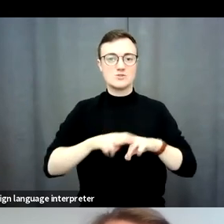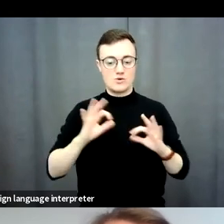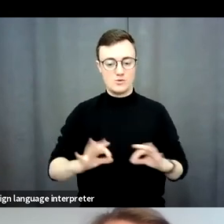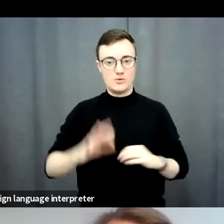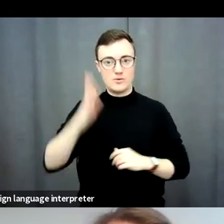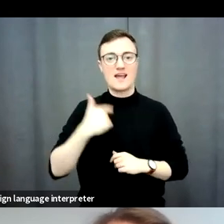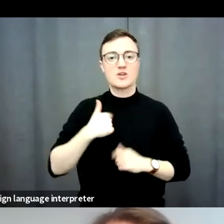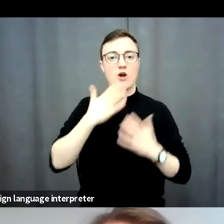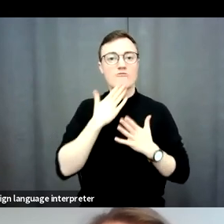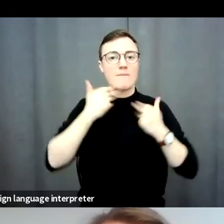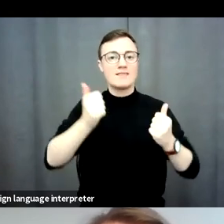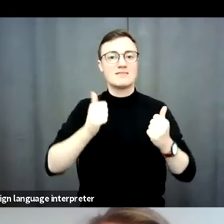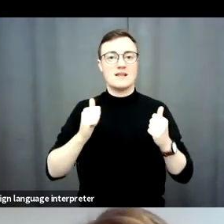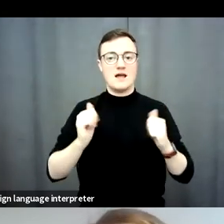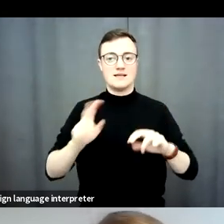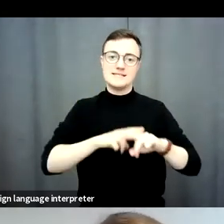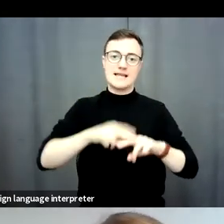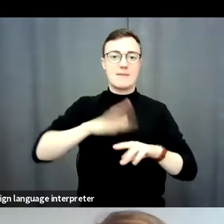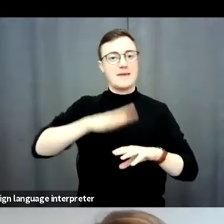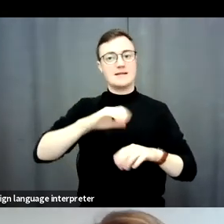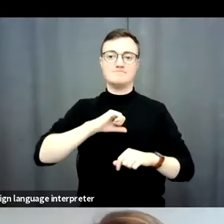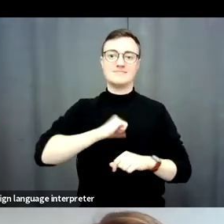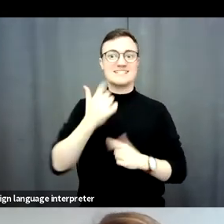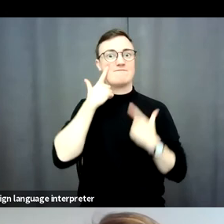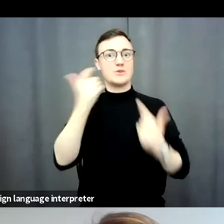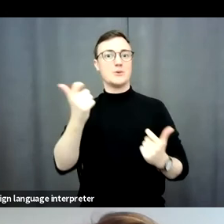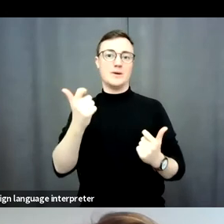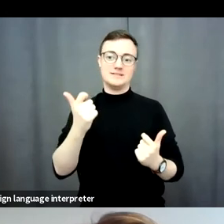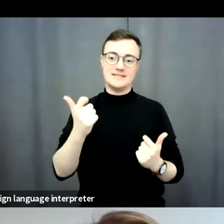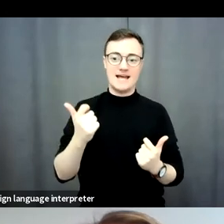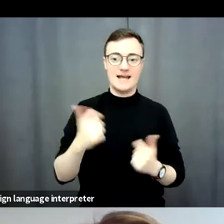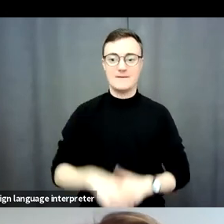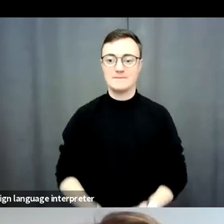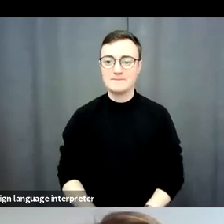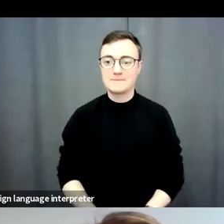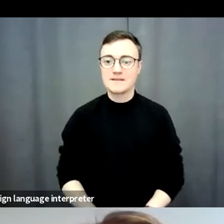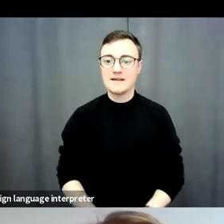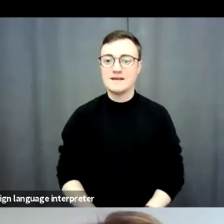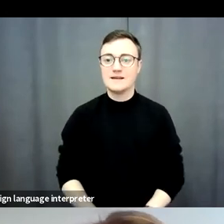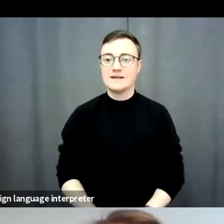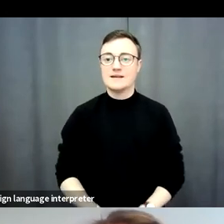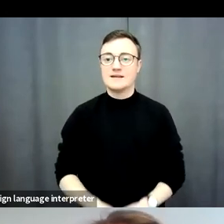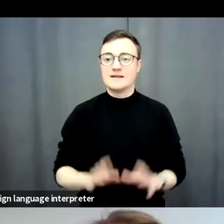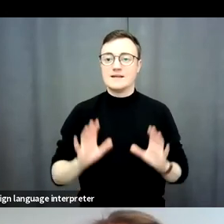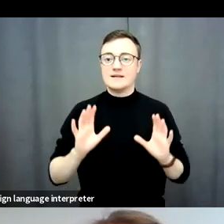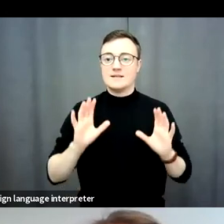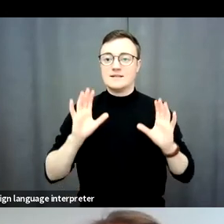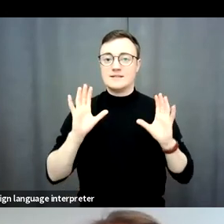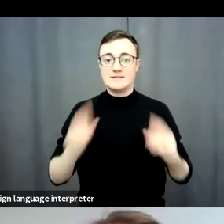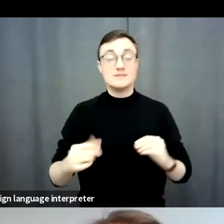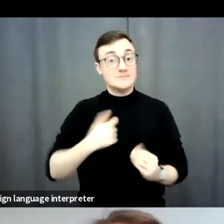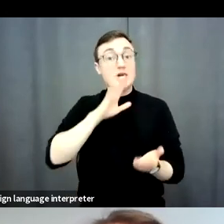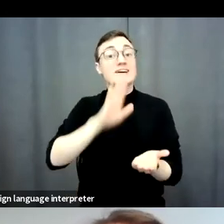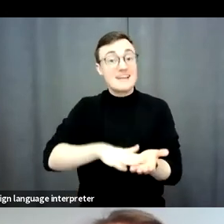more confident in this? So I guess that's what we reach over for this, but try it out.